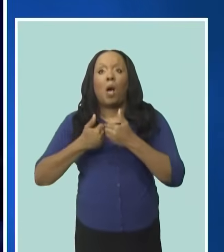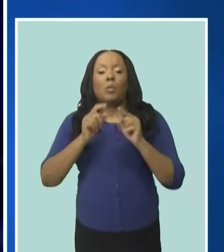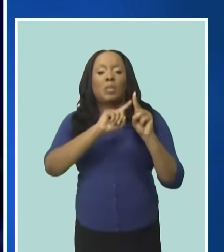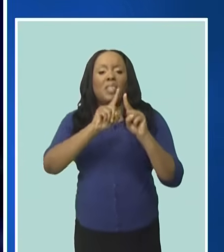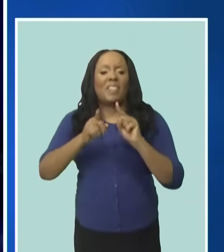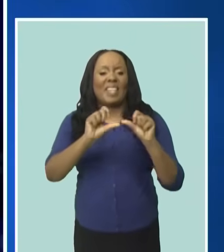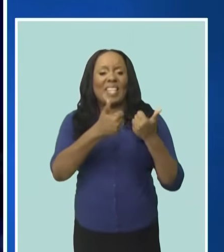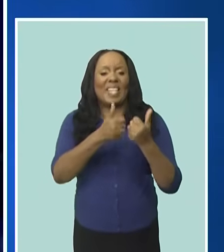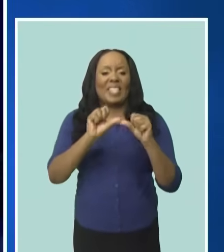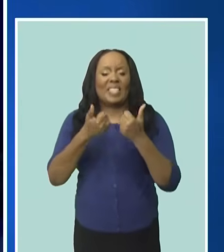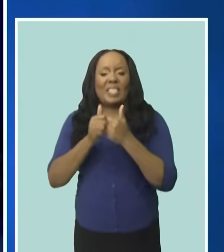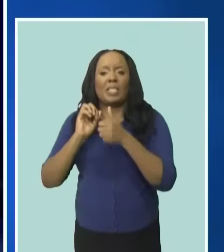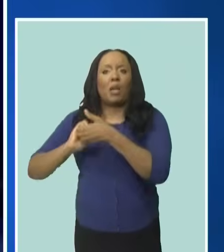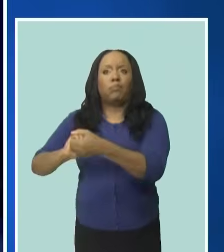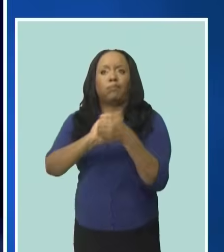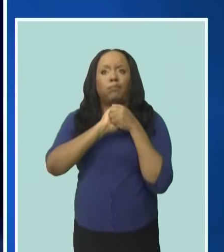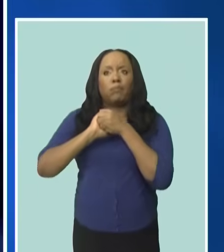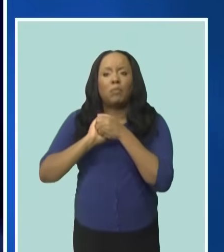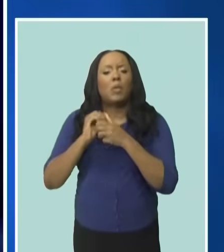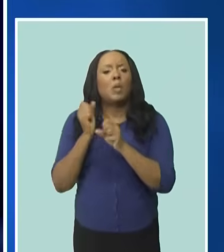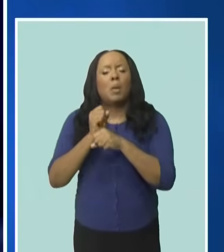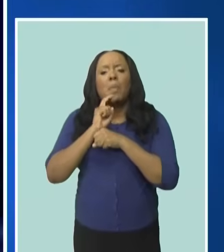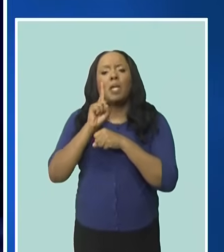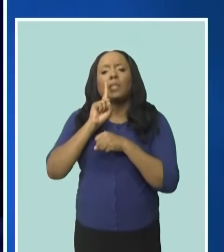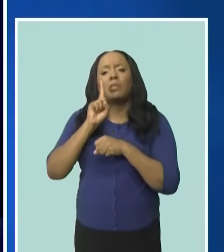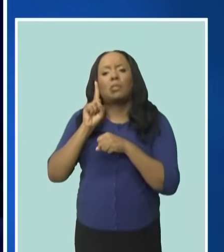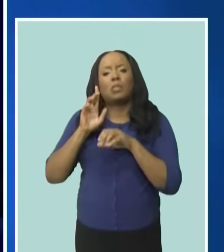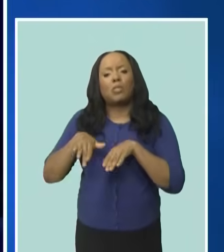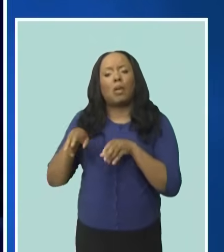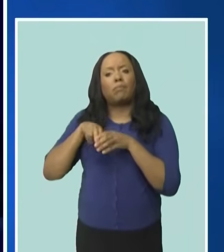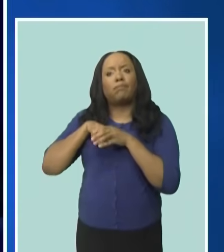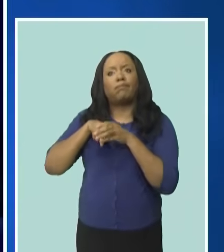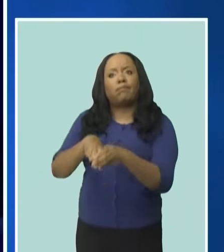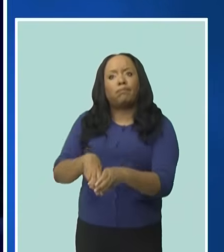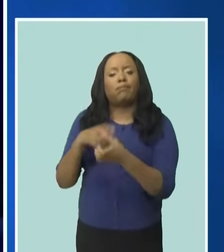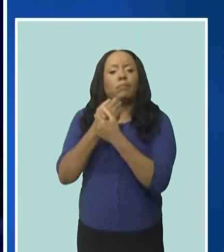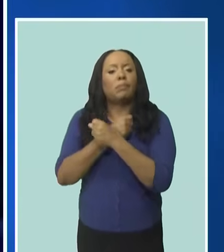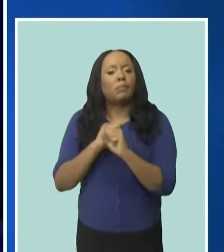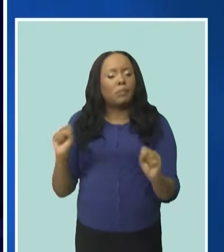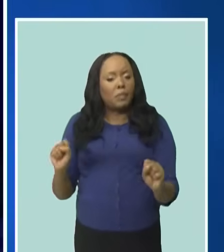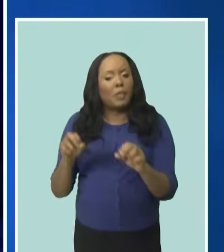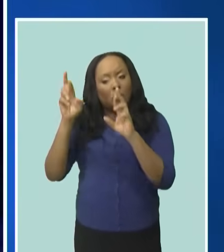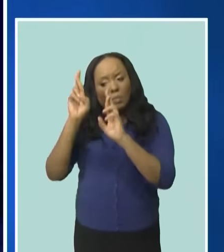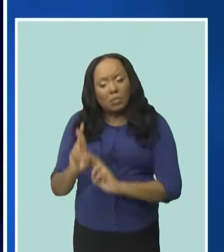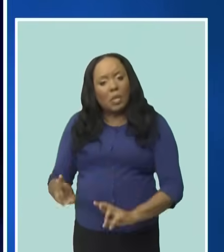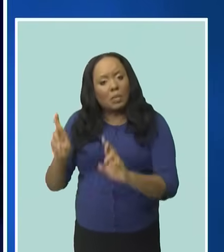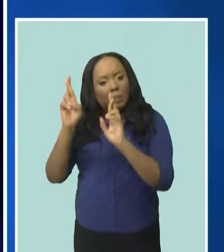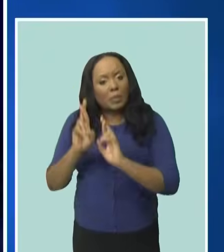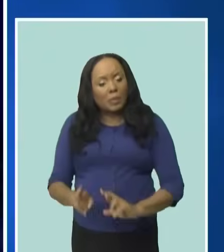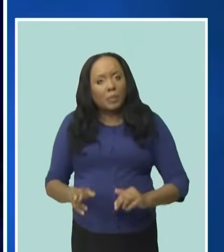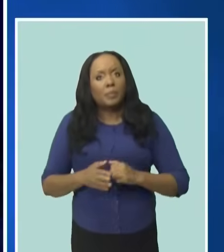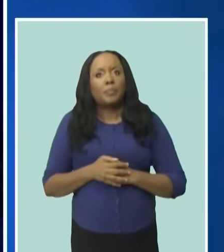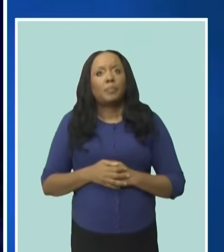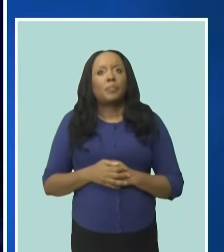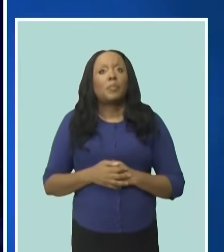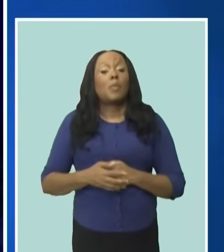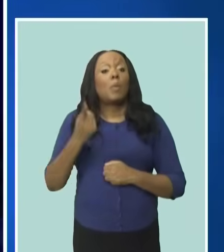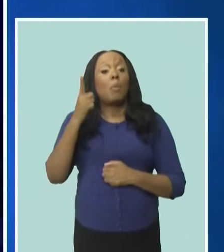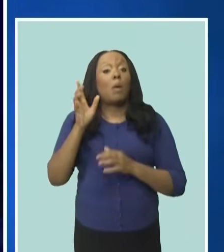students travel safely, reliably, and respectfully on our roads. A key outcome of